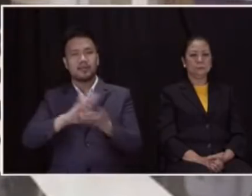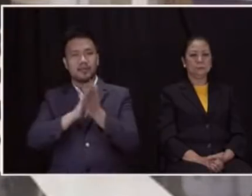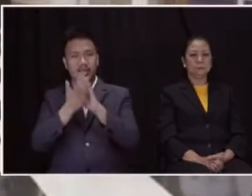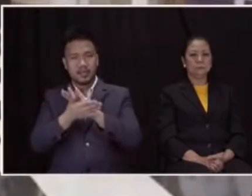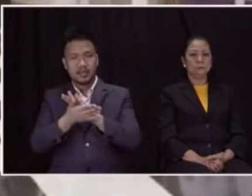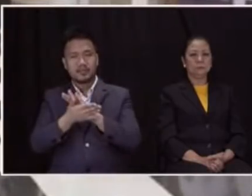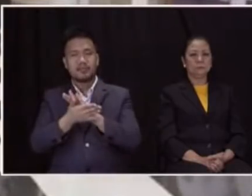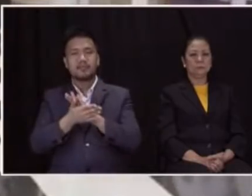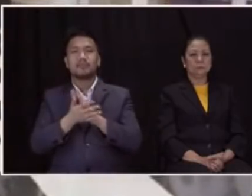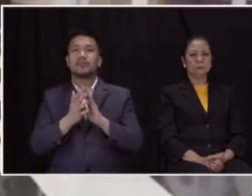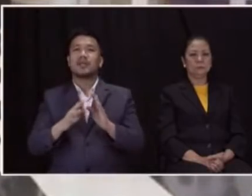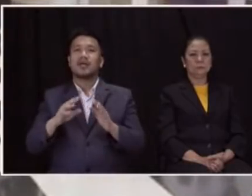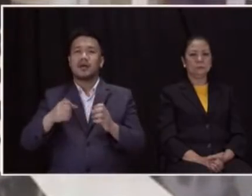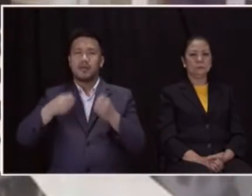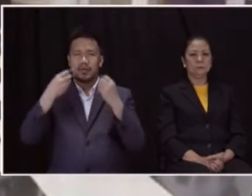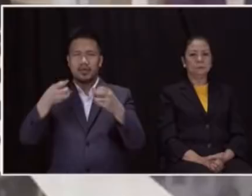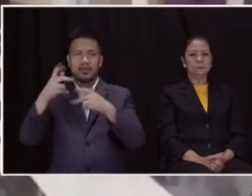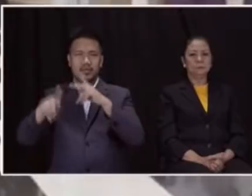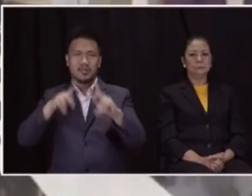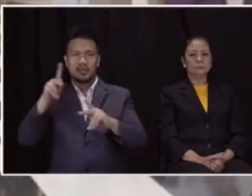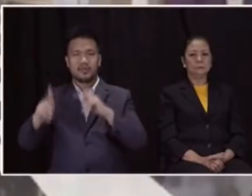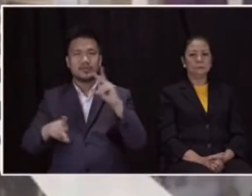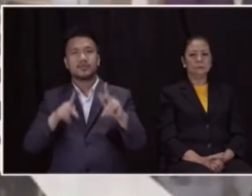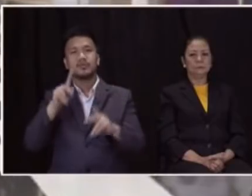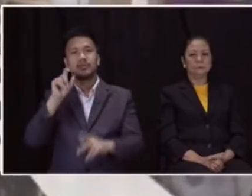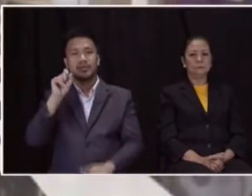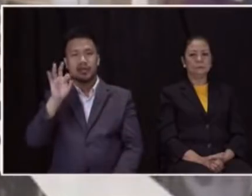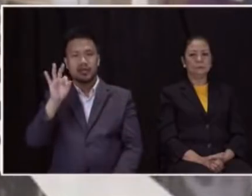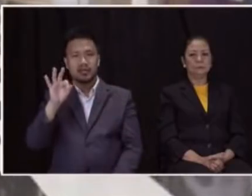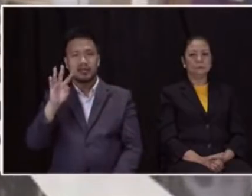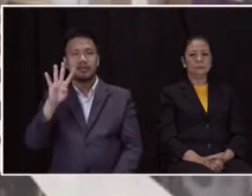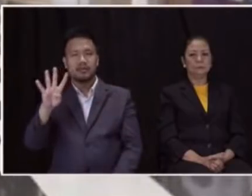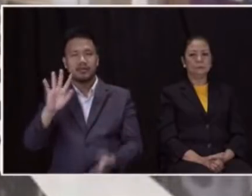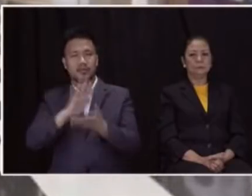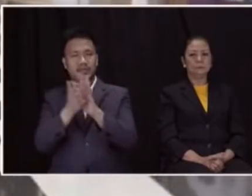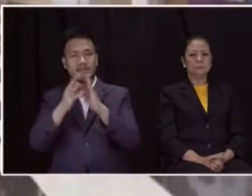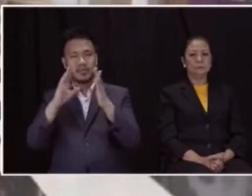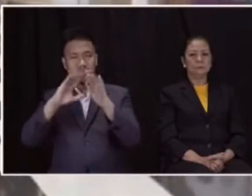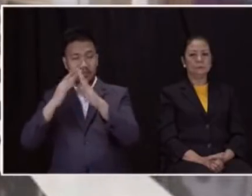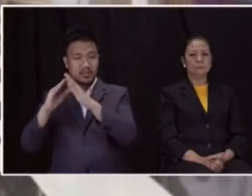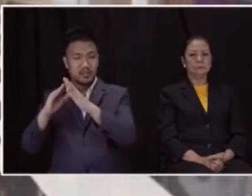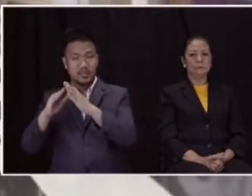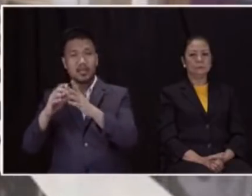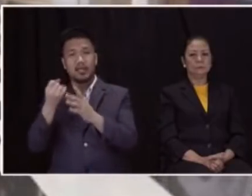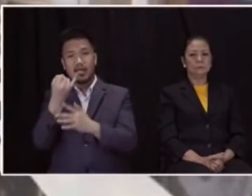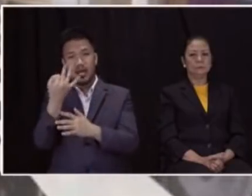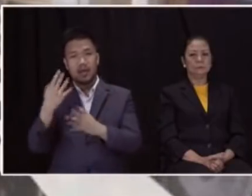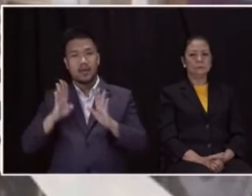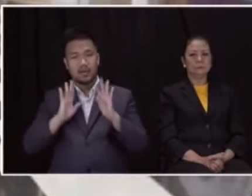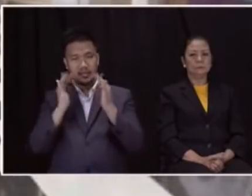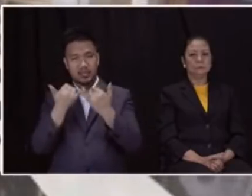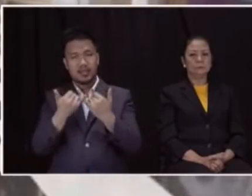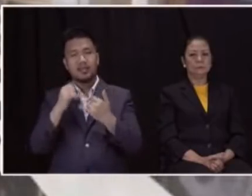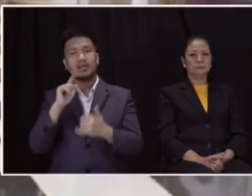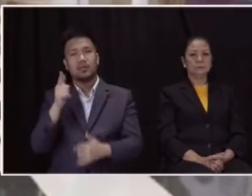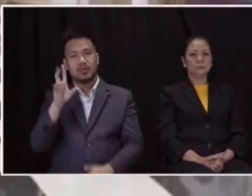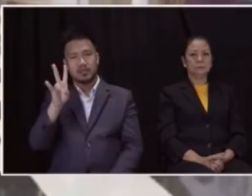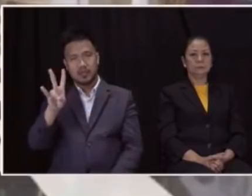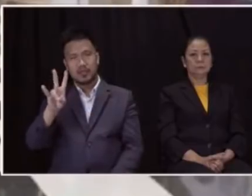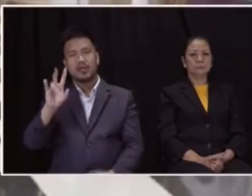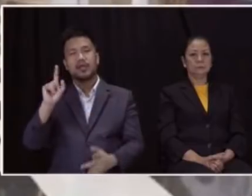was converted into a highly urbanized city. The city is composed of 27 barangays. It has